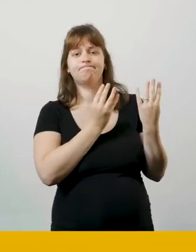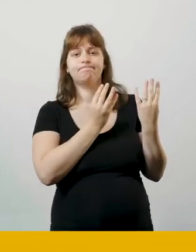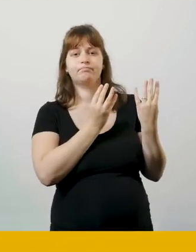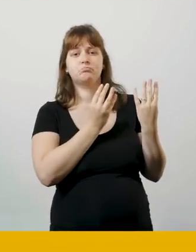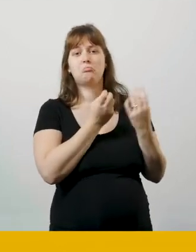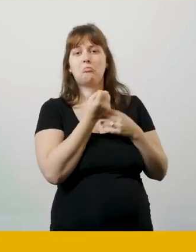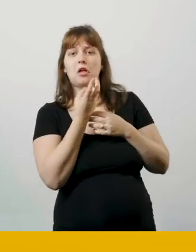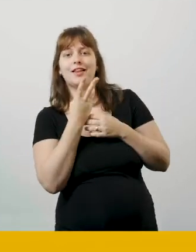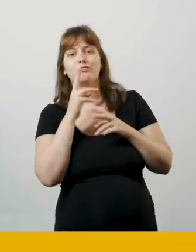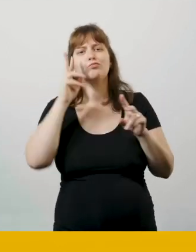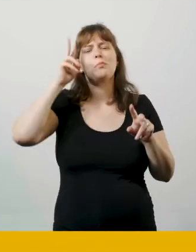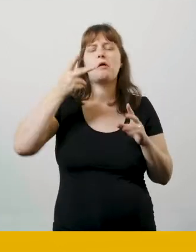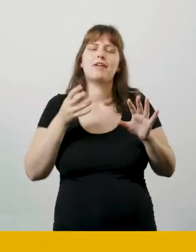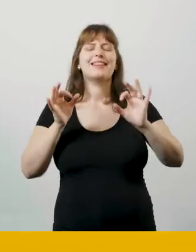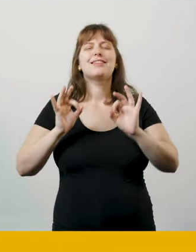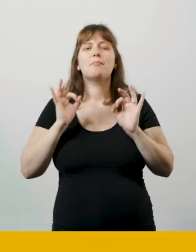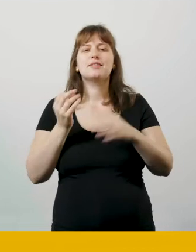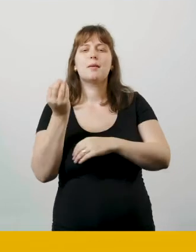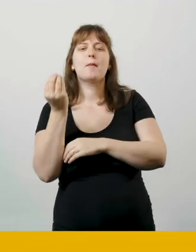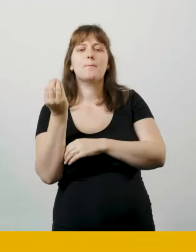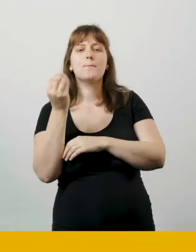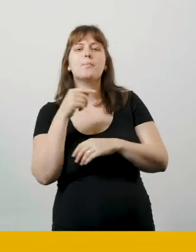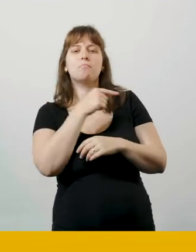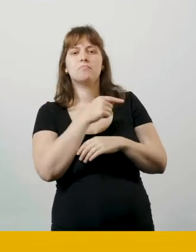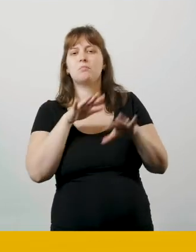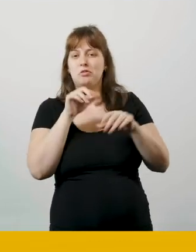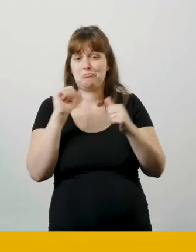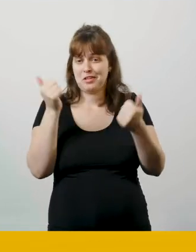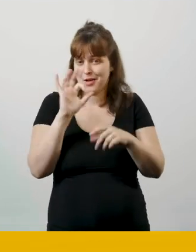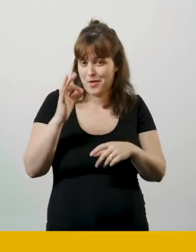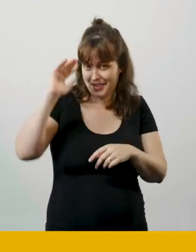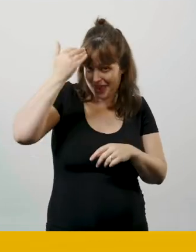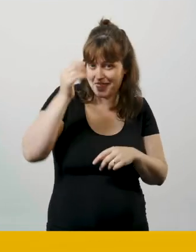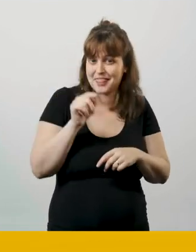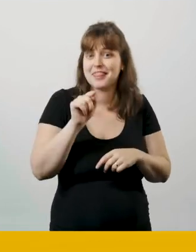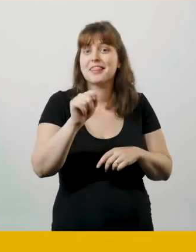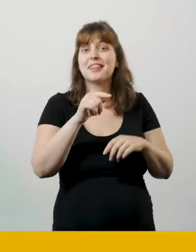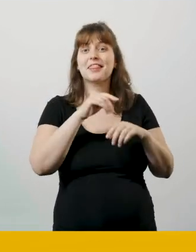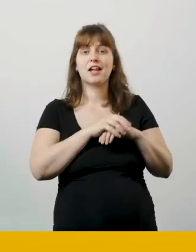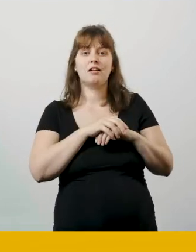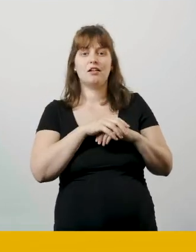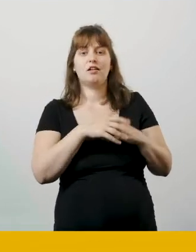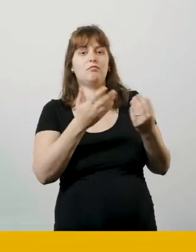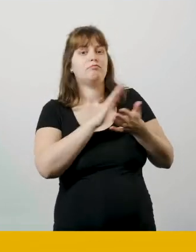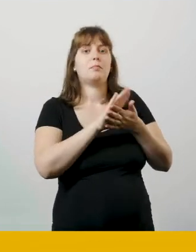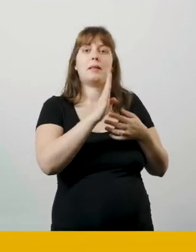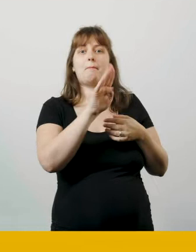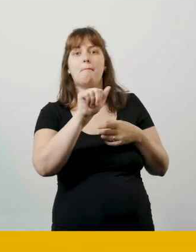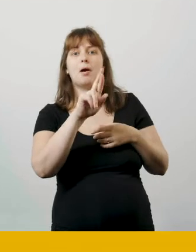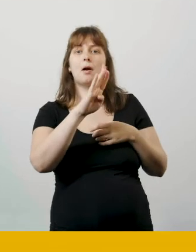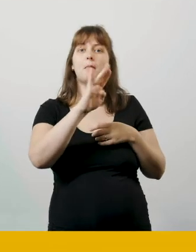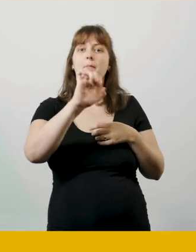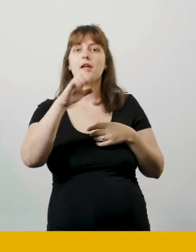some normal dolls, typical dolls that maybe everybody is a little bit acquainted with, like Barbie